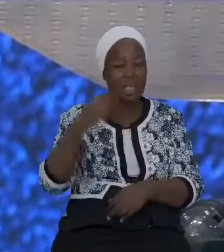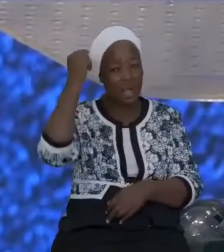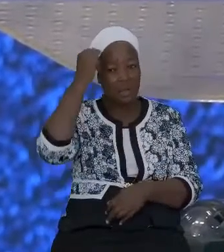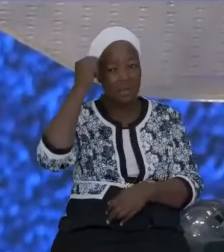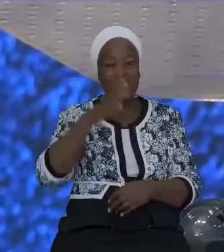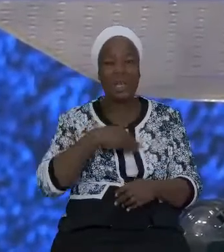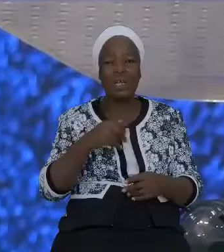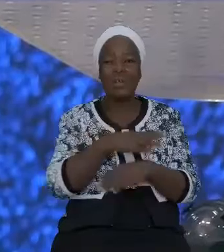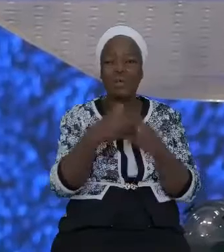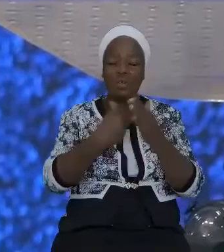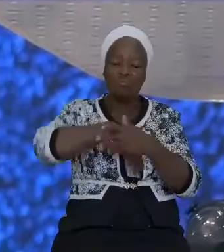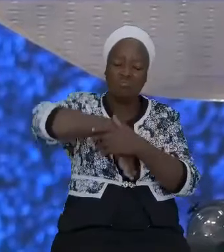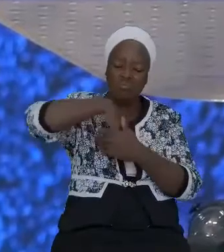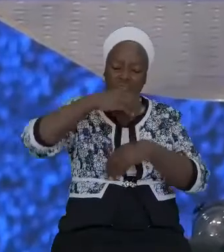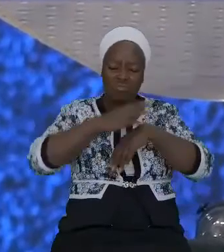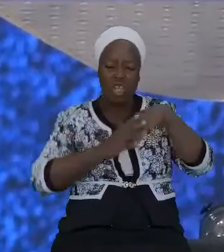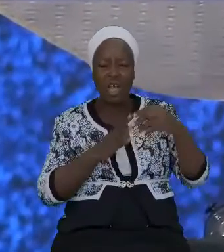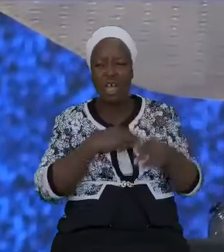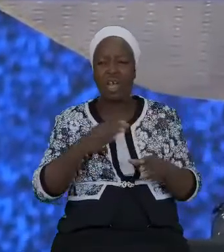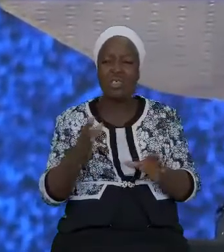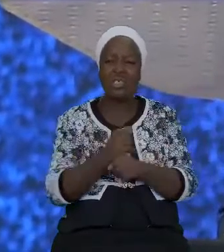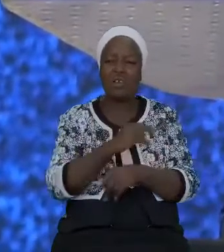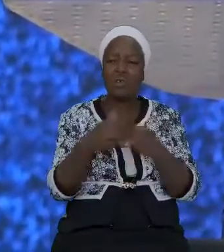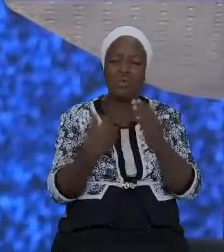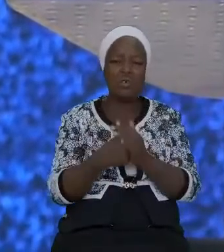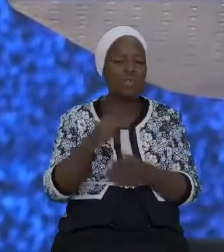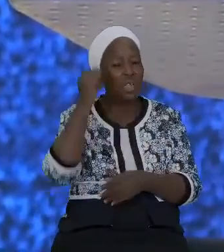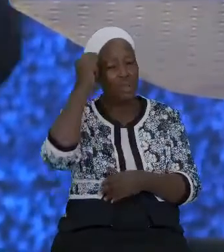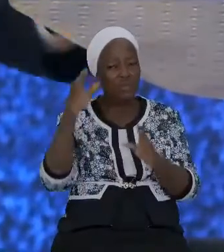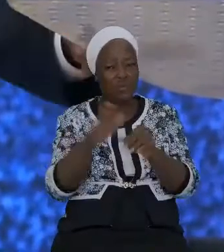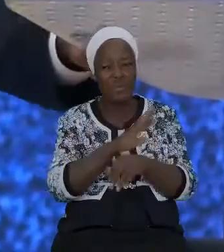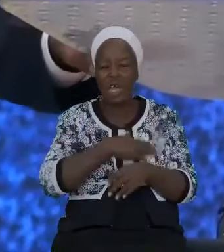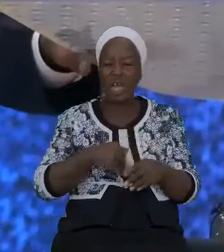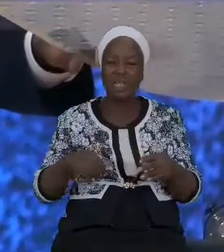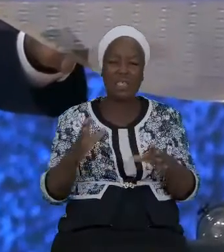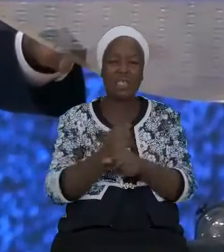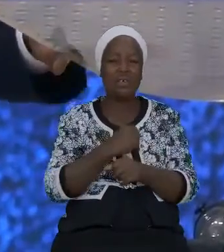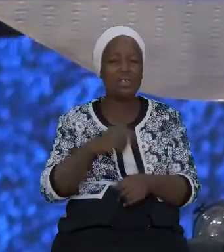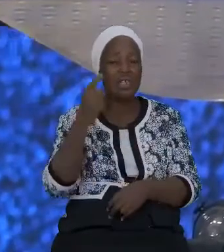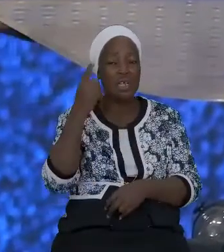and thoughtfulness, has taken their eyesight and insight. No.